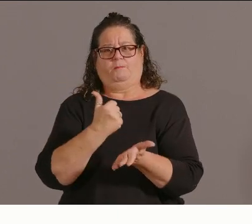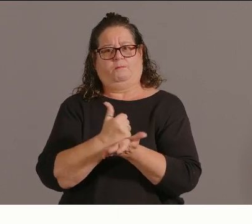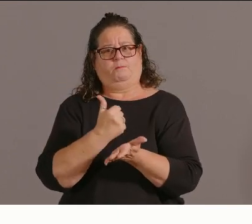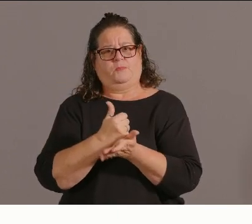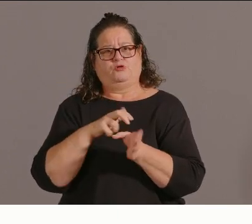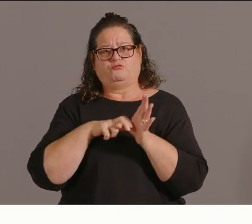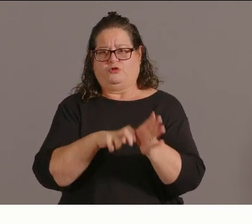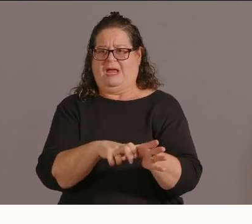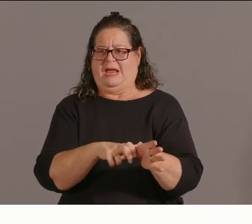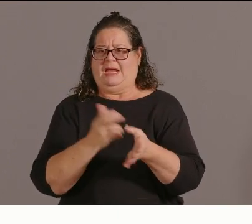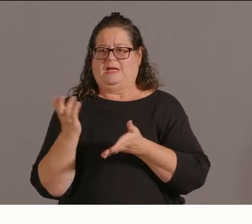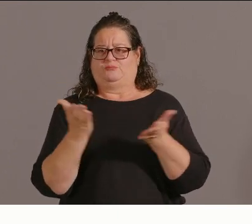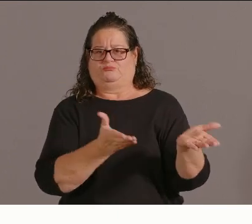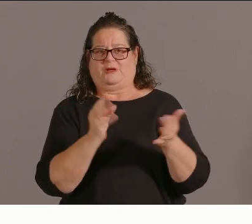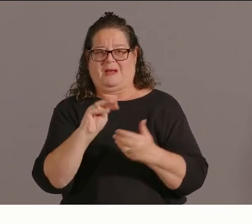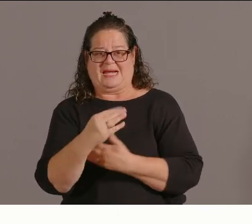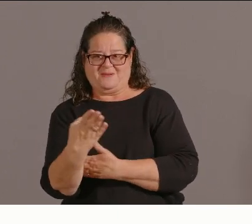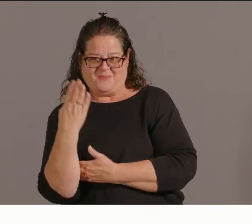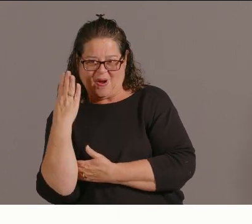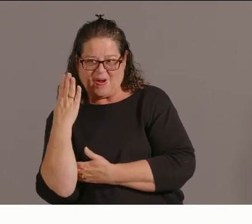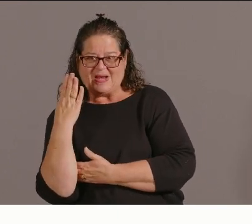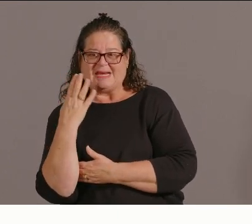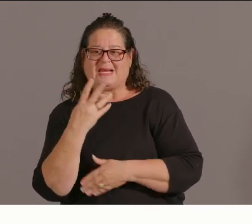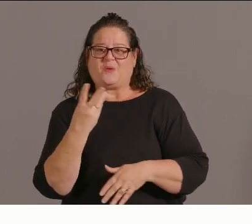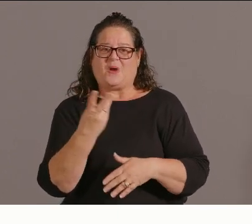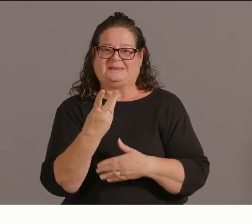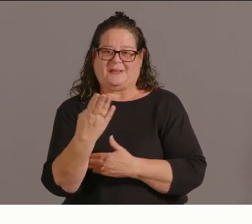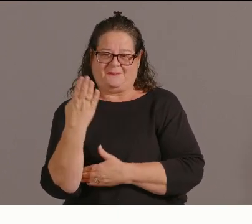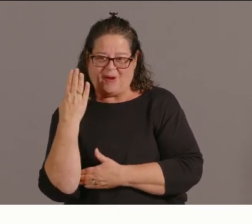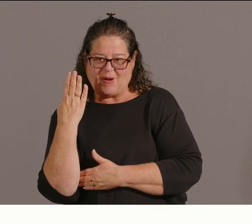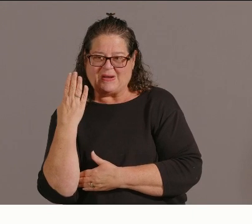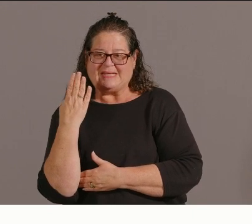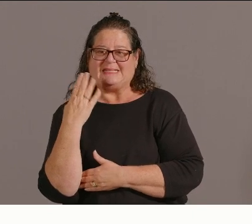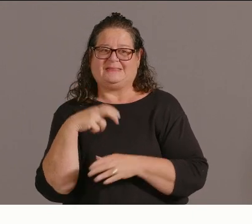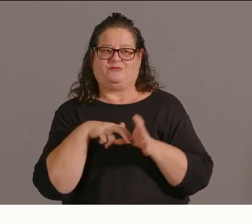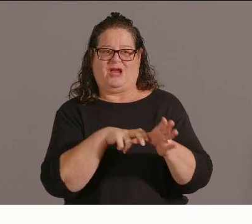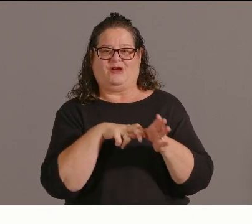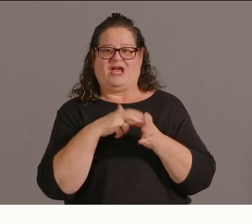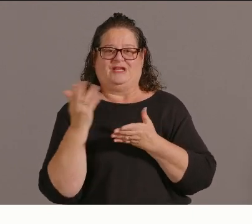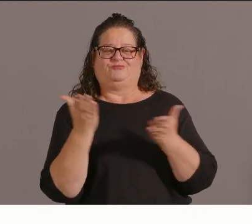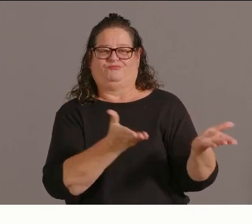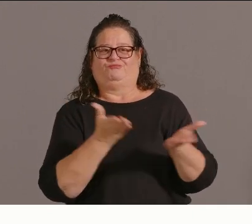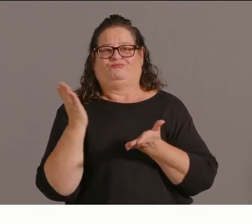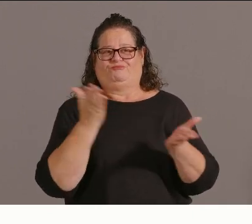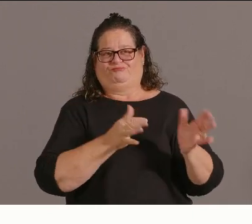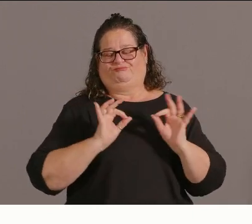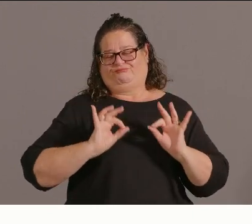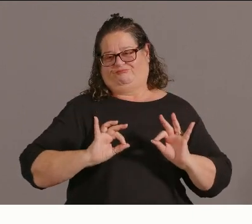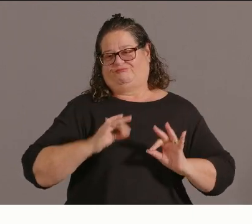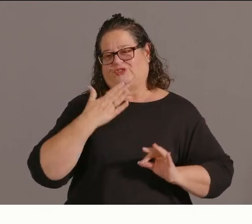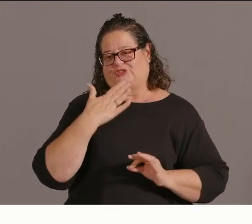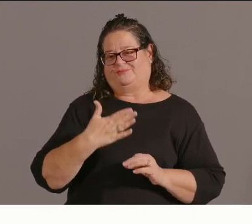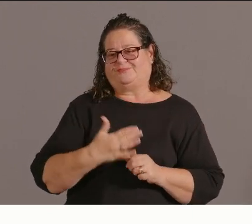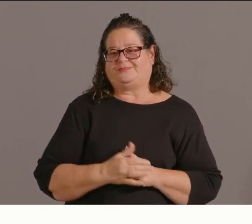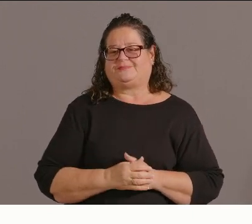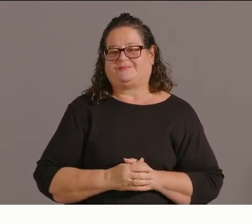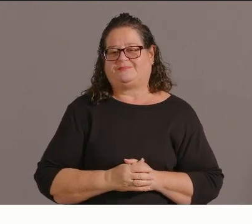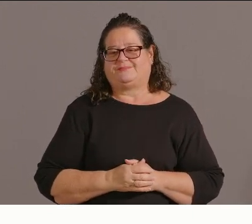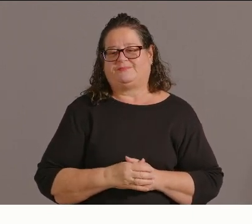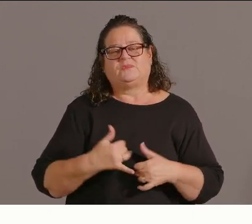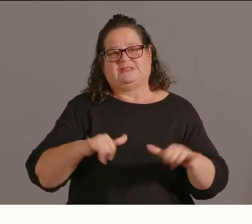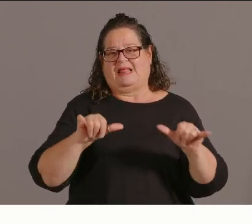the site Monday morning and Wednesday morning. So we were very excited. We will continue to work with our partners